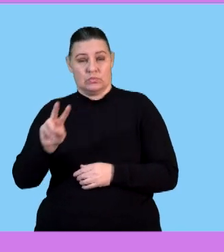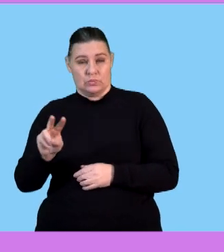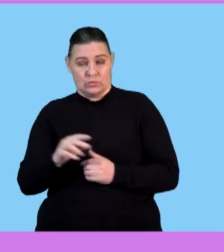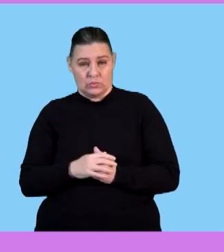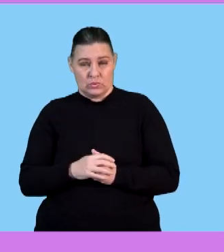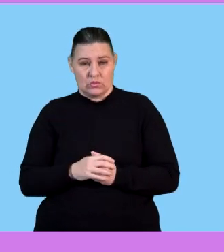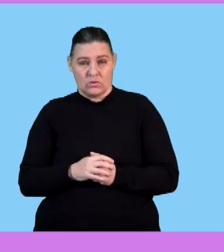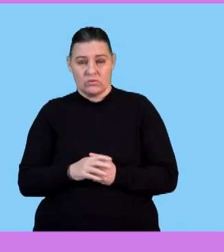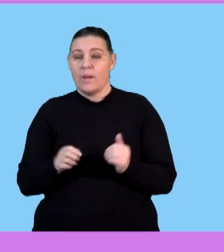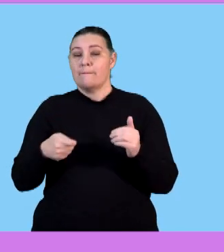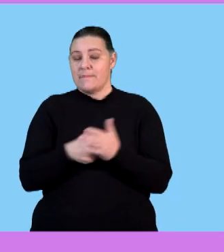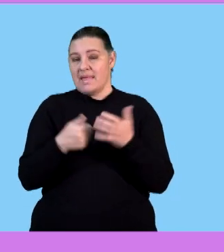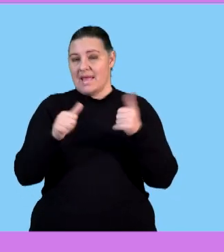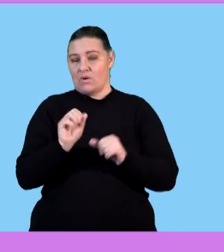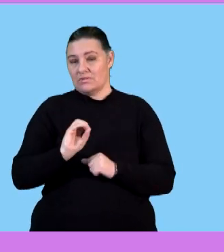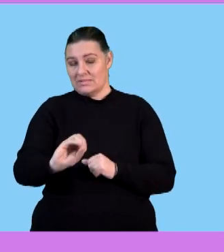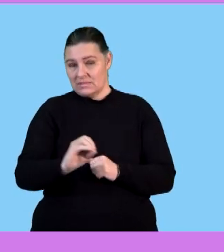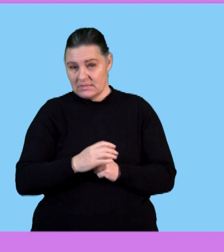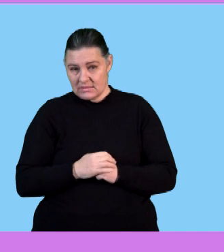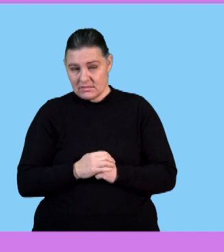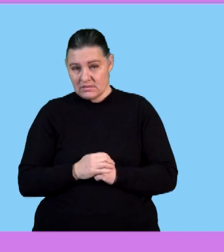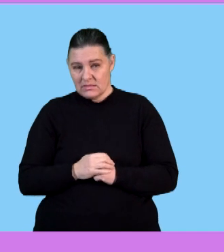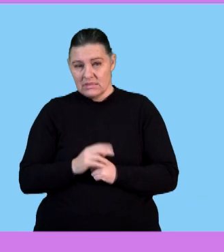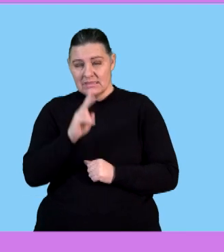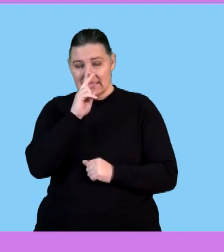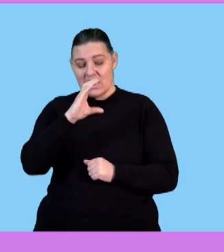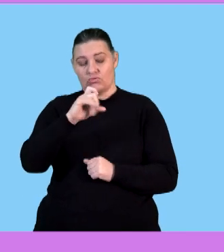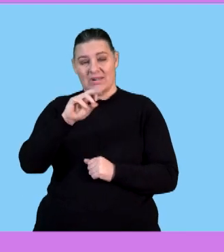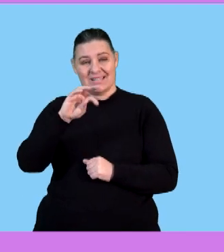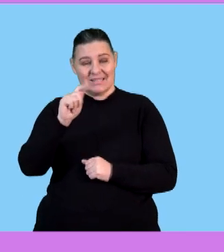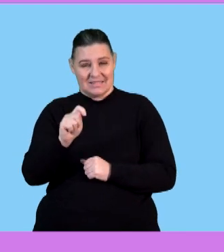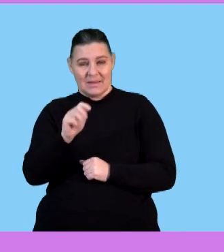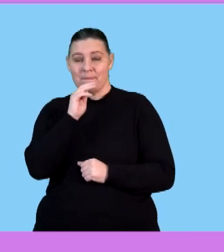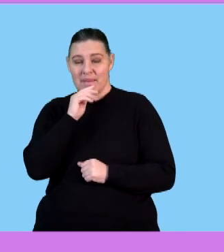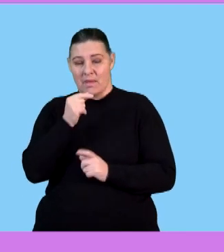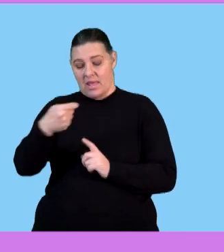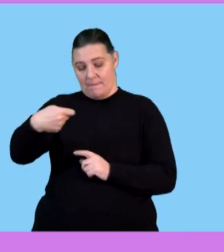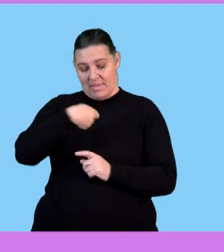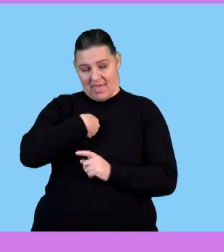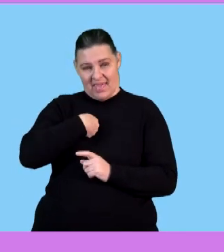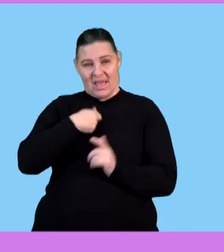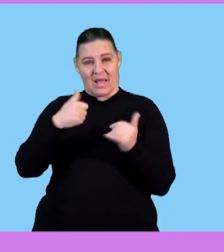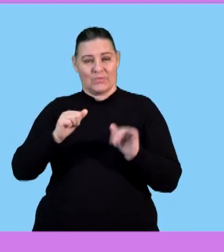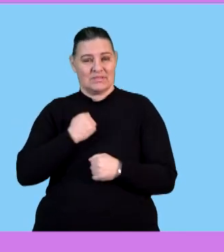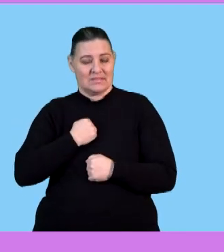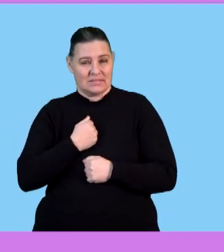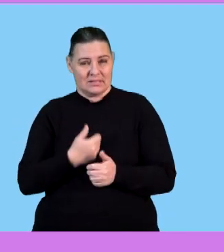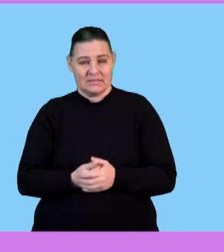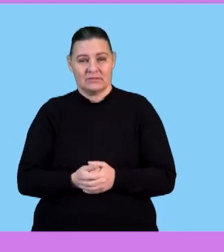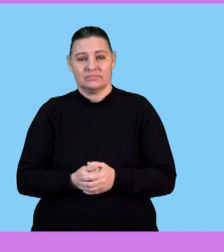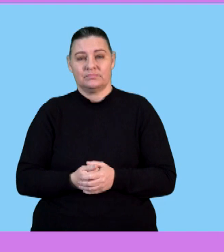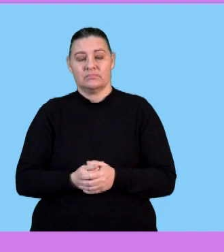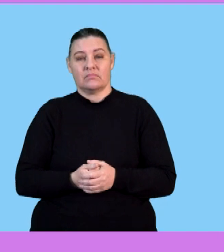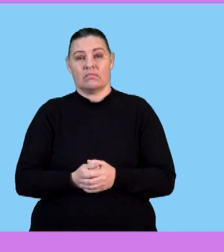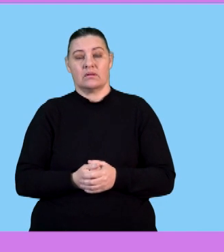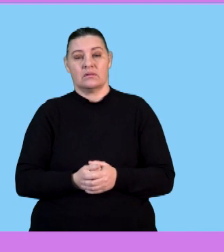when she paid money into account. See the word credit? It means money's coming off her account. Excuse me, nice work.